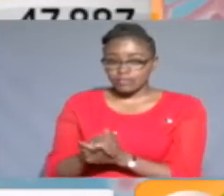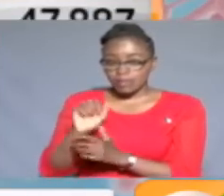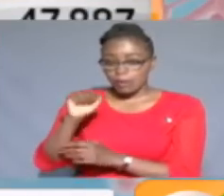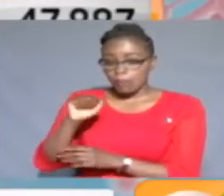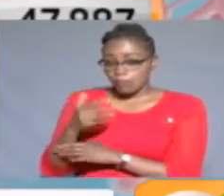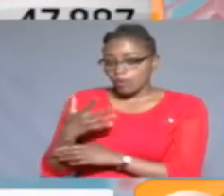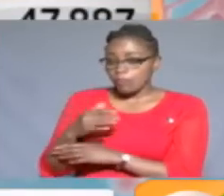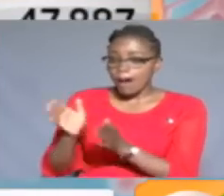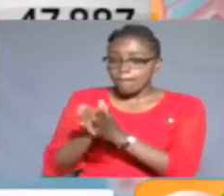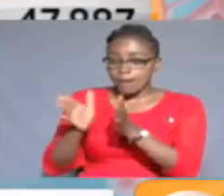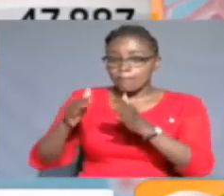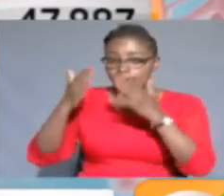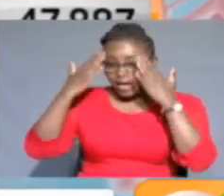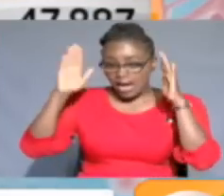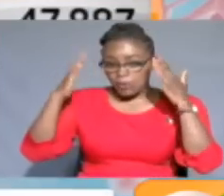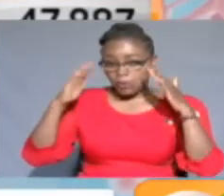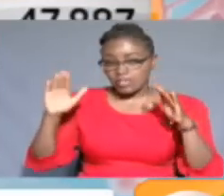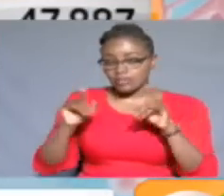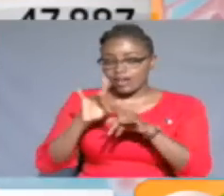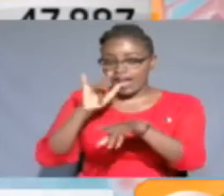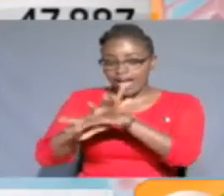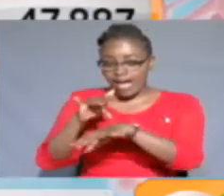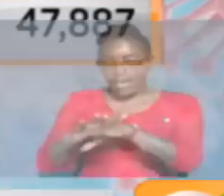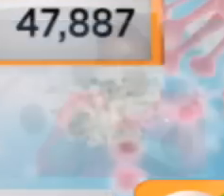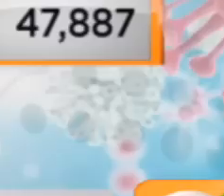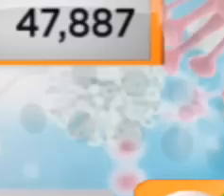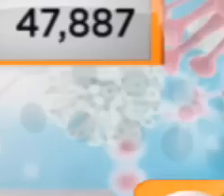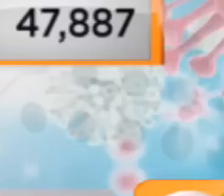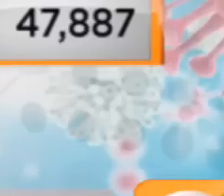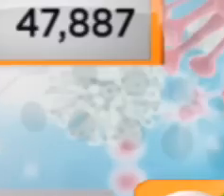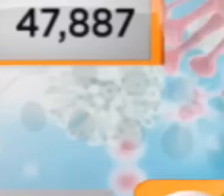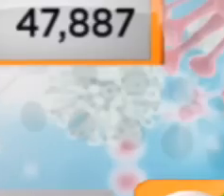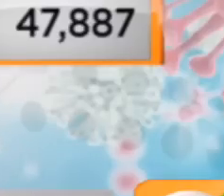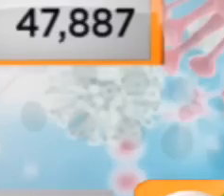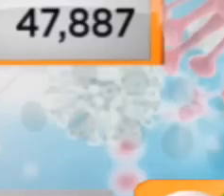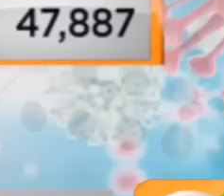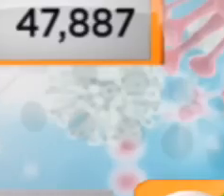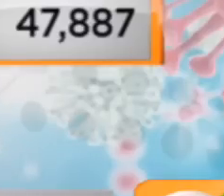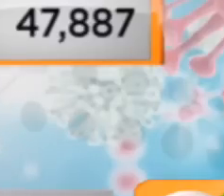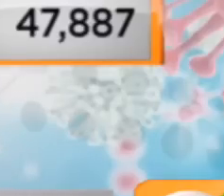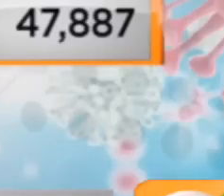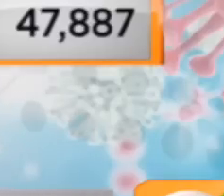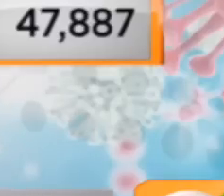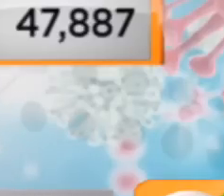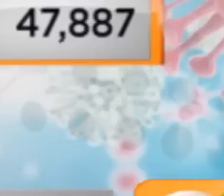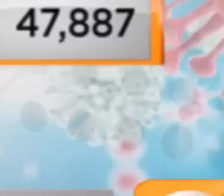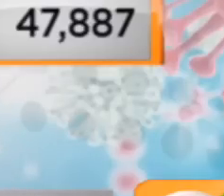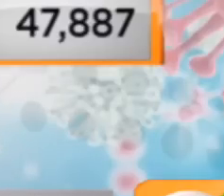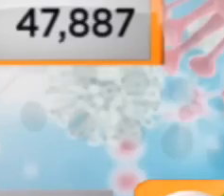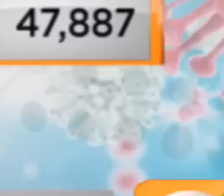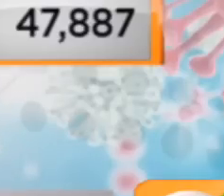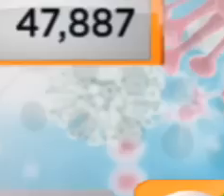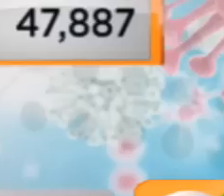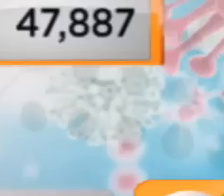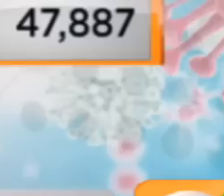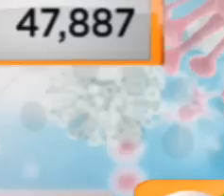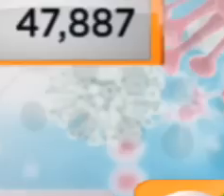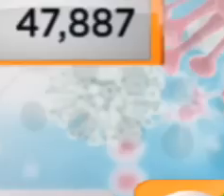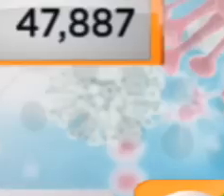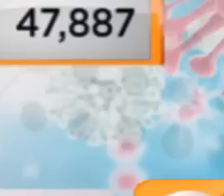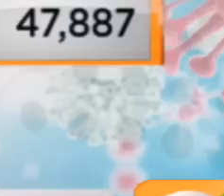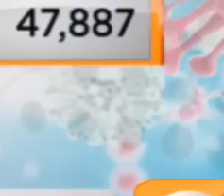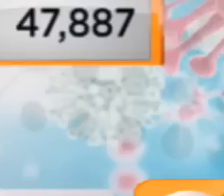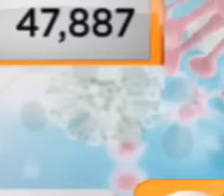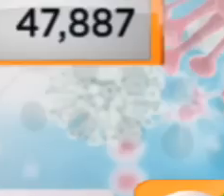public awareness, go for early detection and early treatment. Then you can have some centers, not very many centers, that